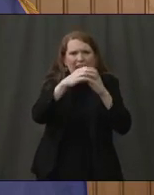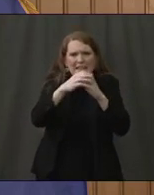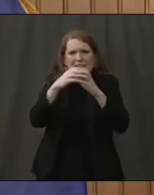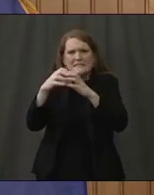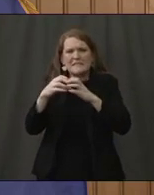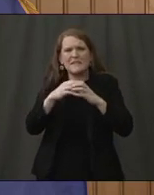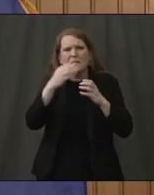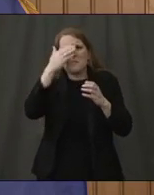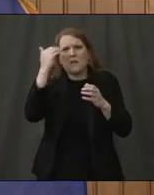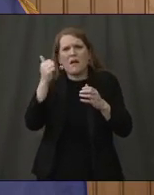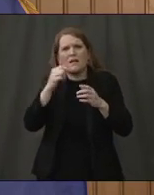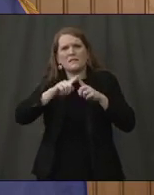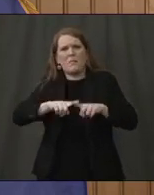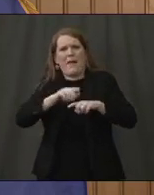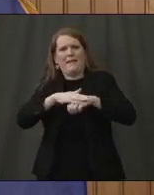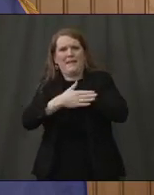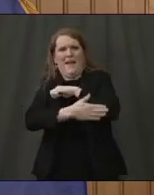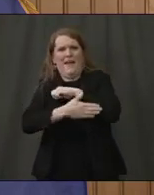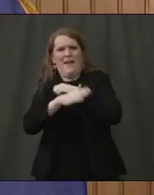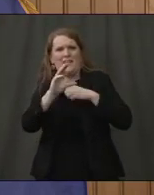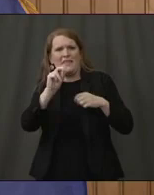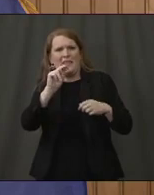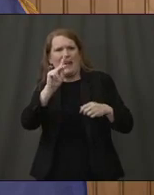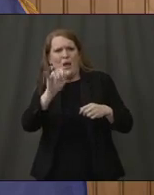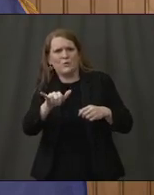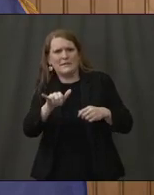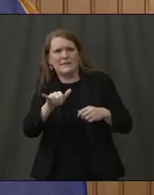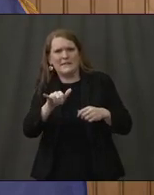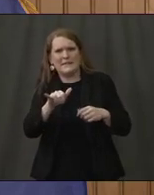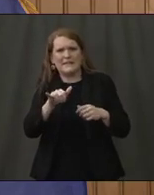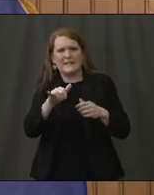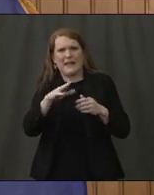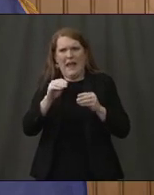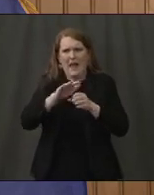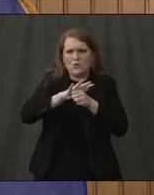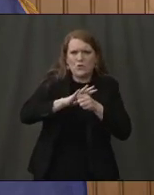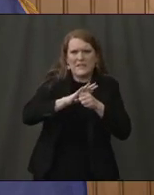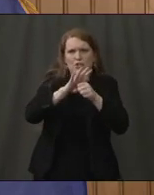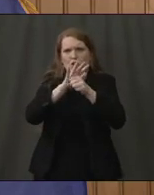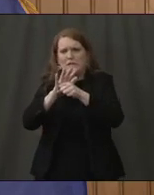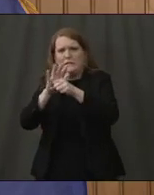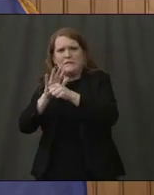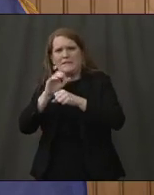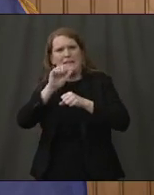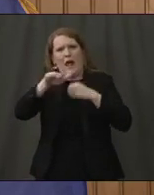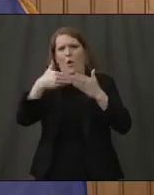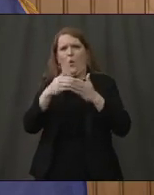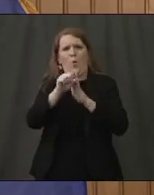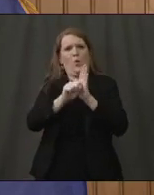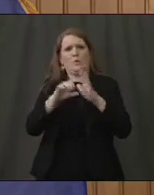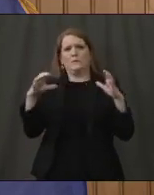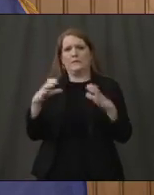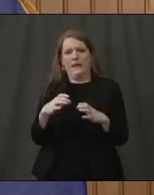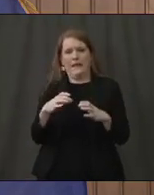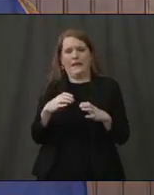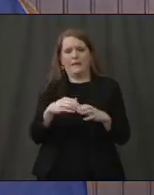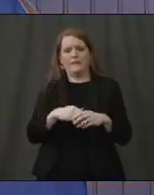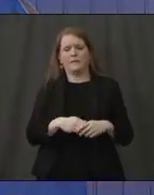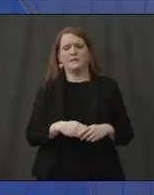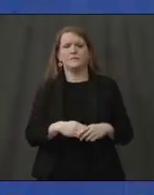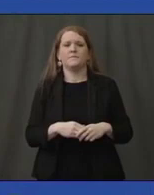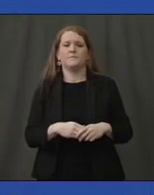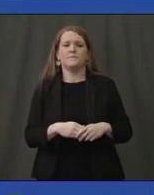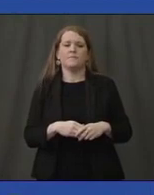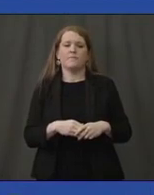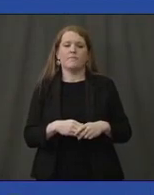So you have to think about this in terms of regions. And to try to reinforce our case, we've got this